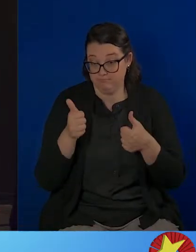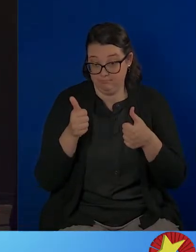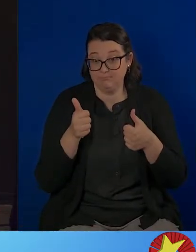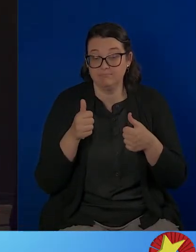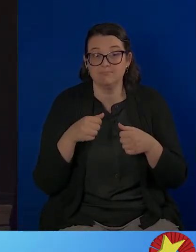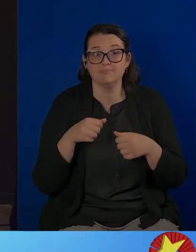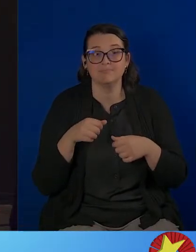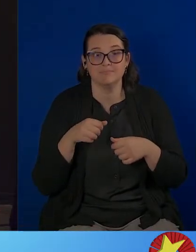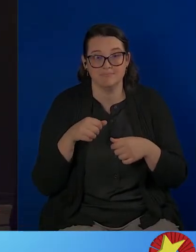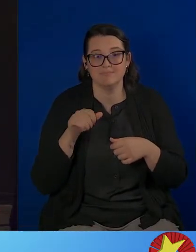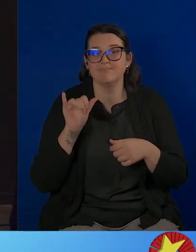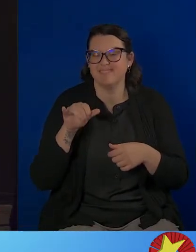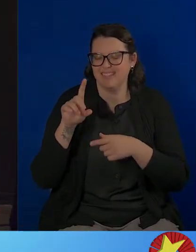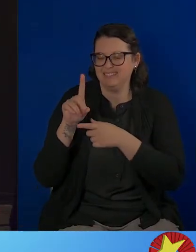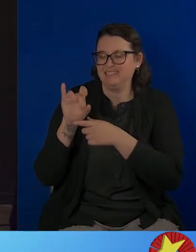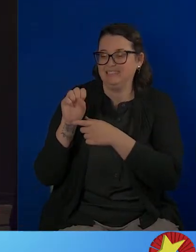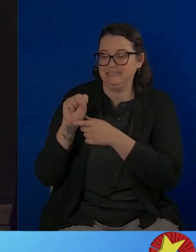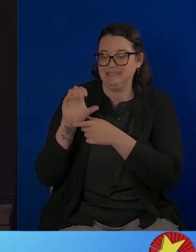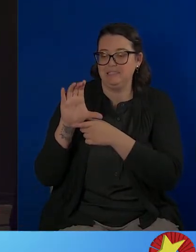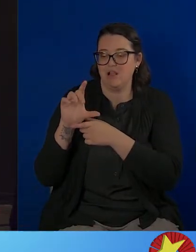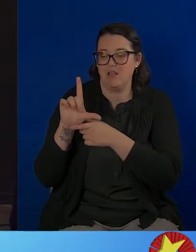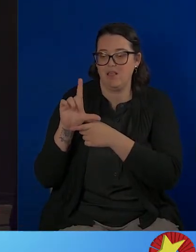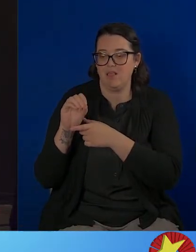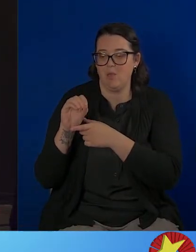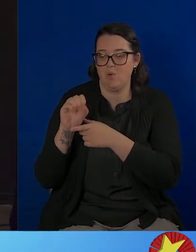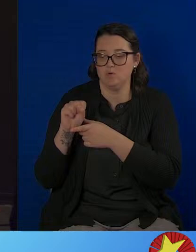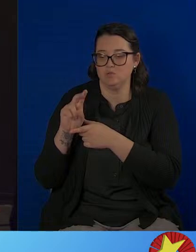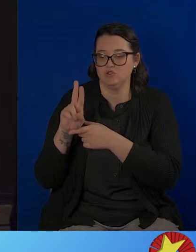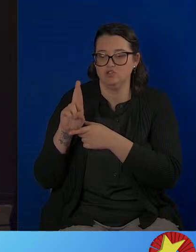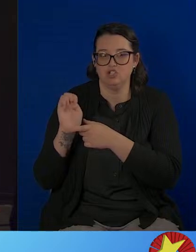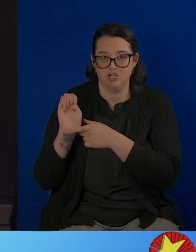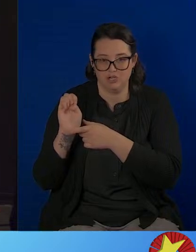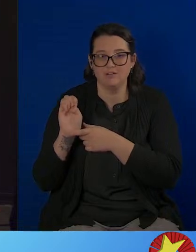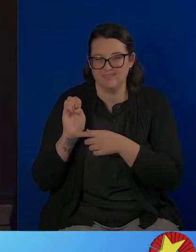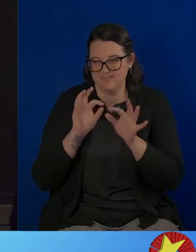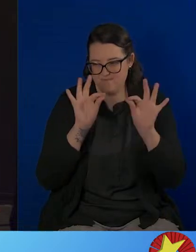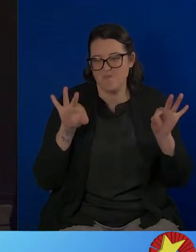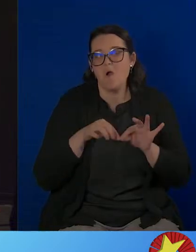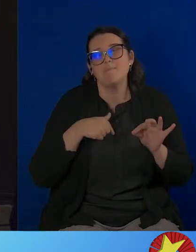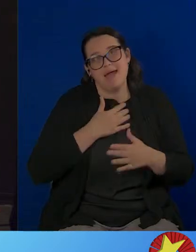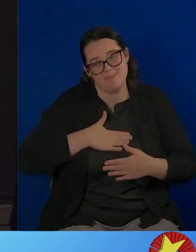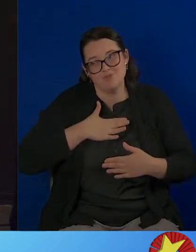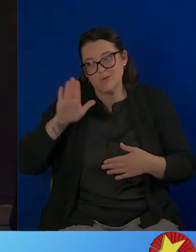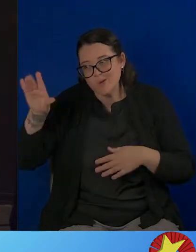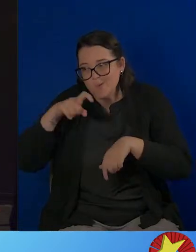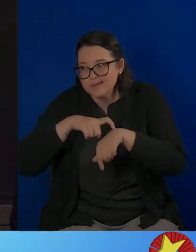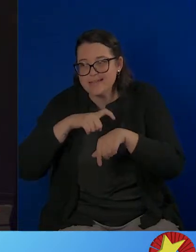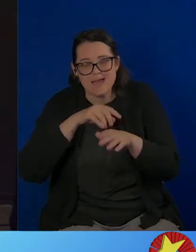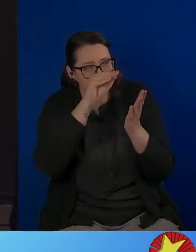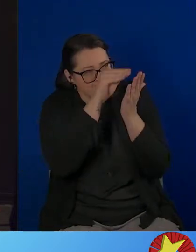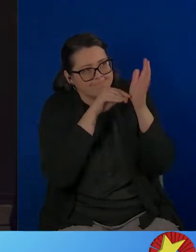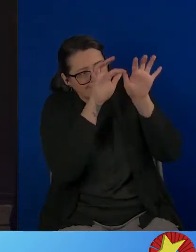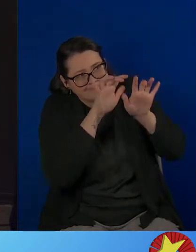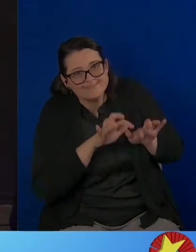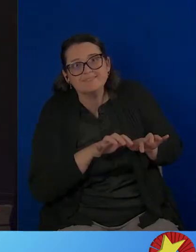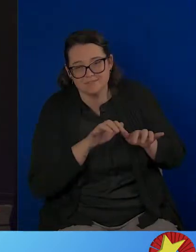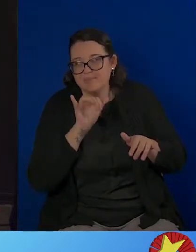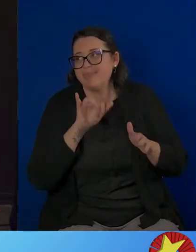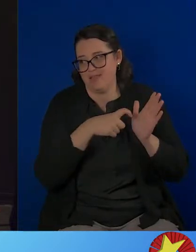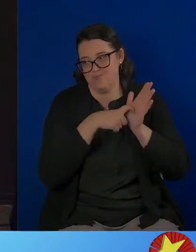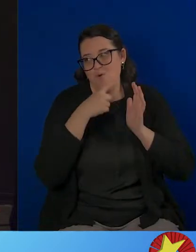the disclosure form. I really appreciate you taking the time to do that, as that is required for